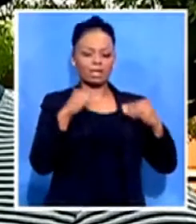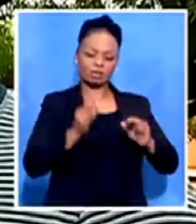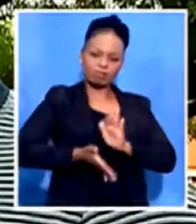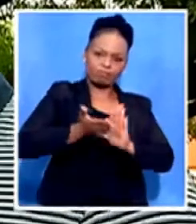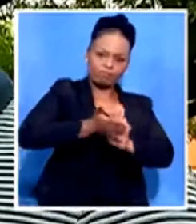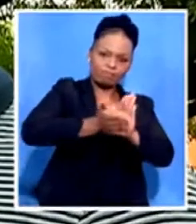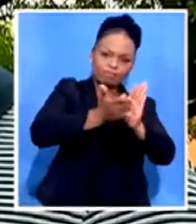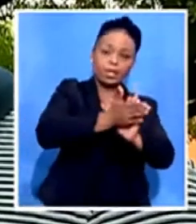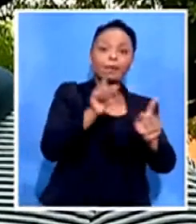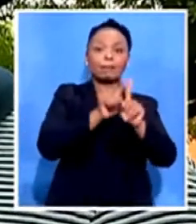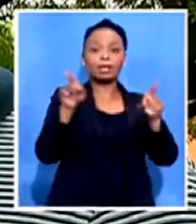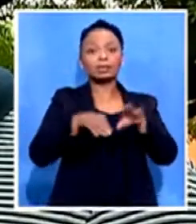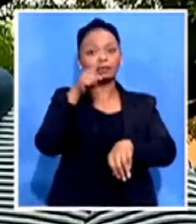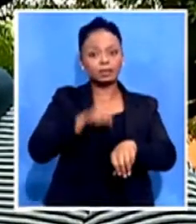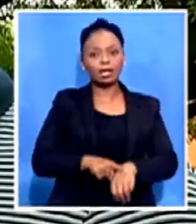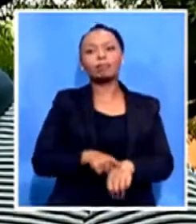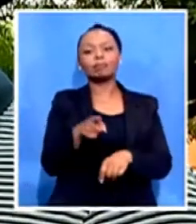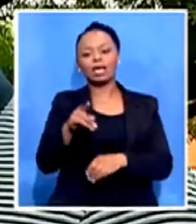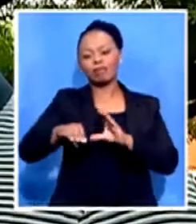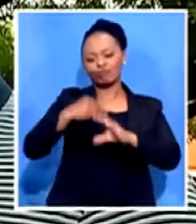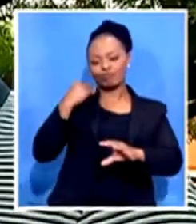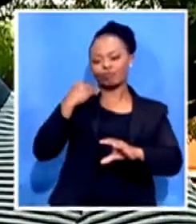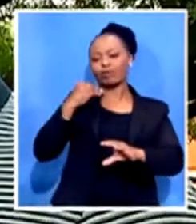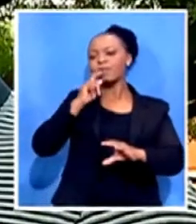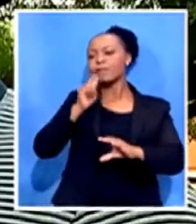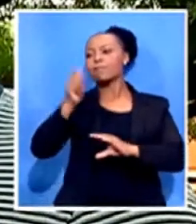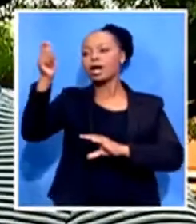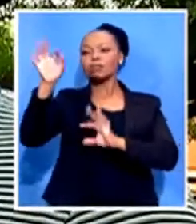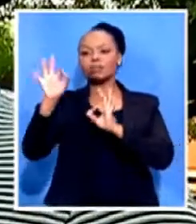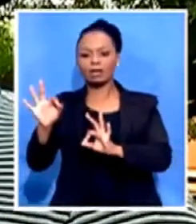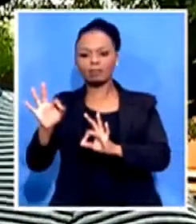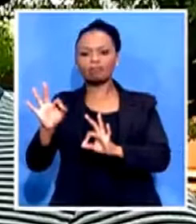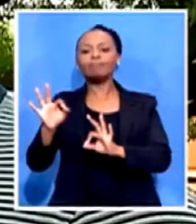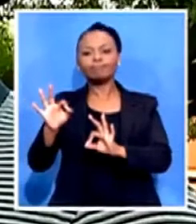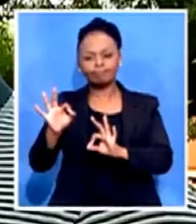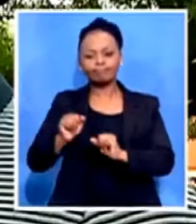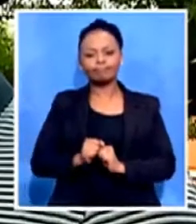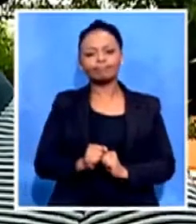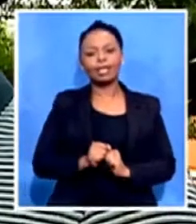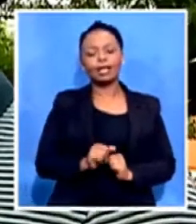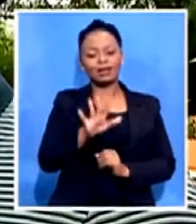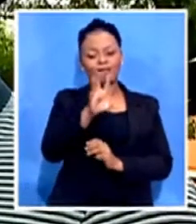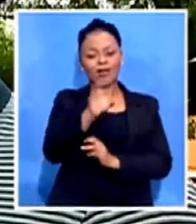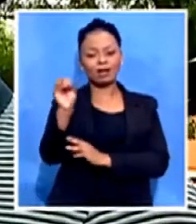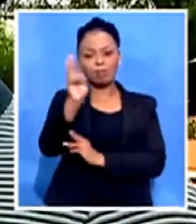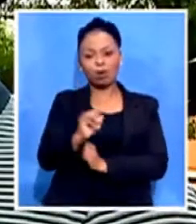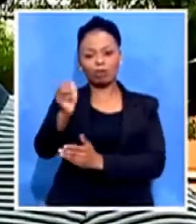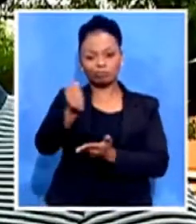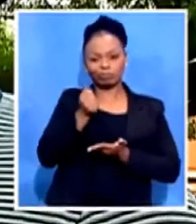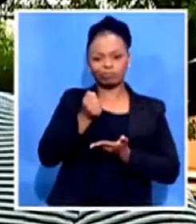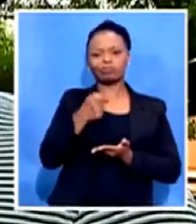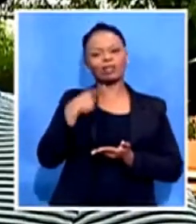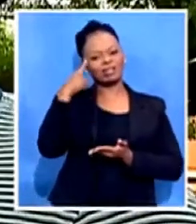be repaid. So I think that the 500 million is an estimate at this point. We need to understand what is required in